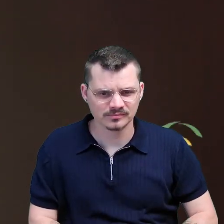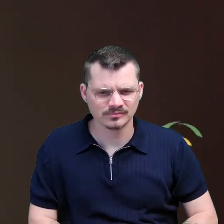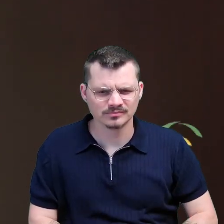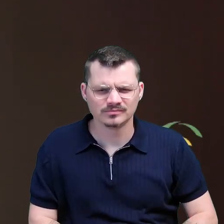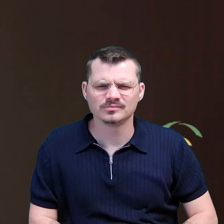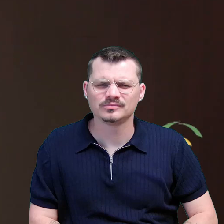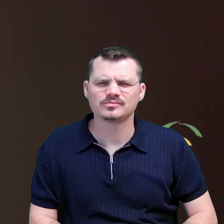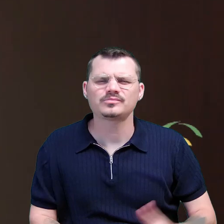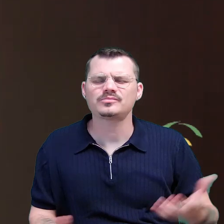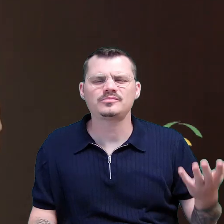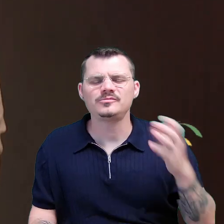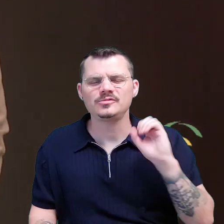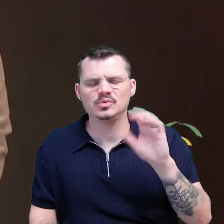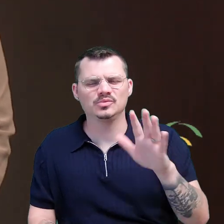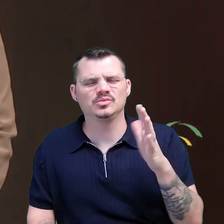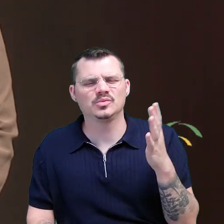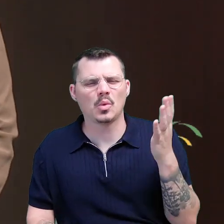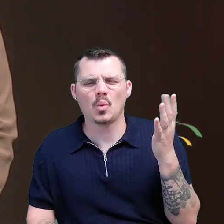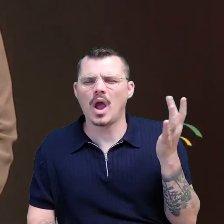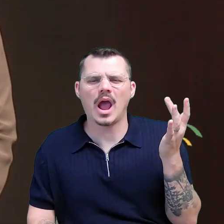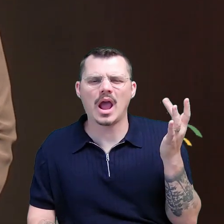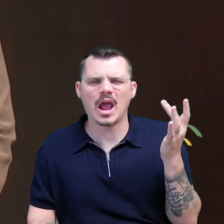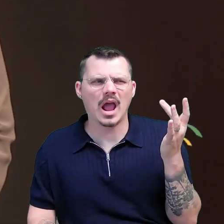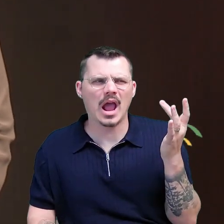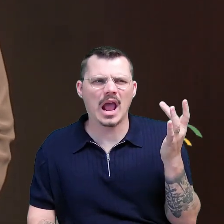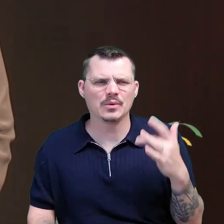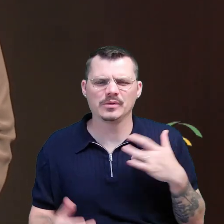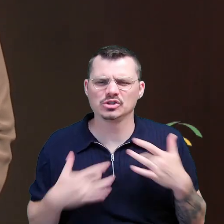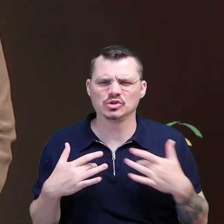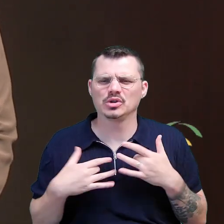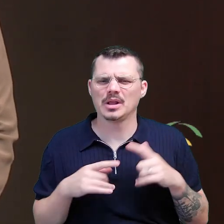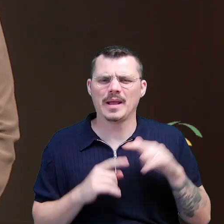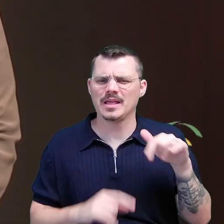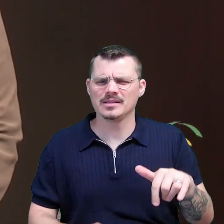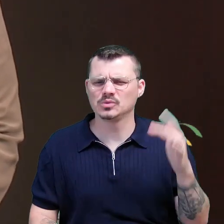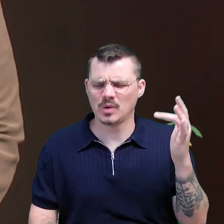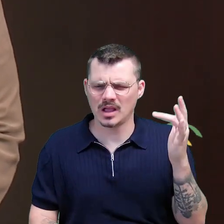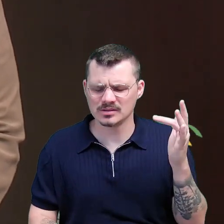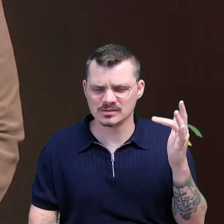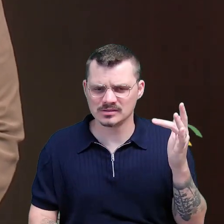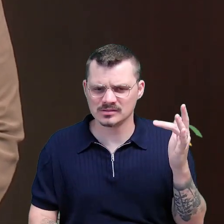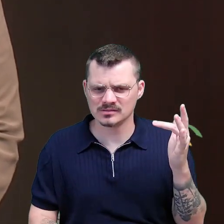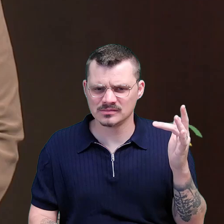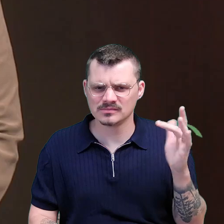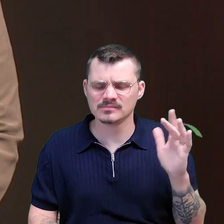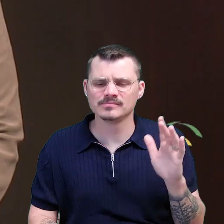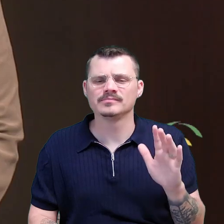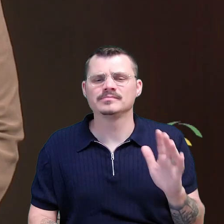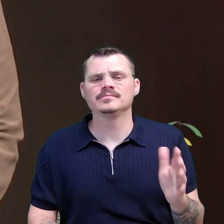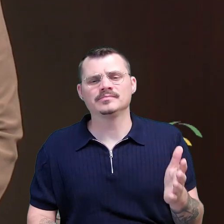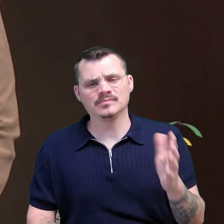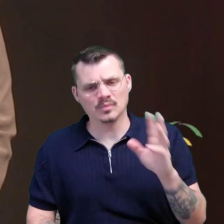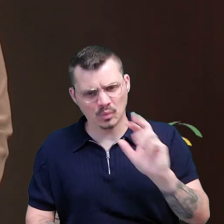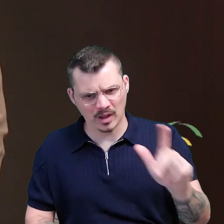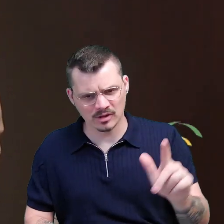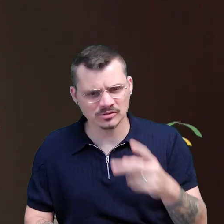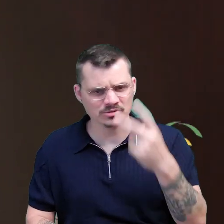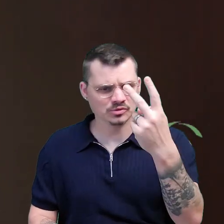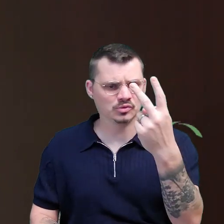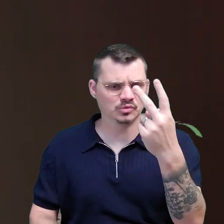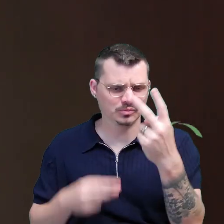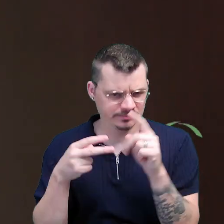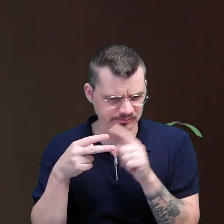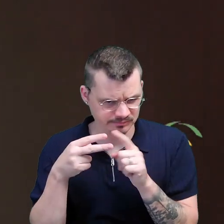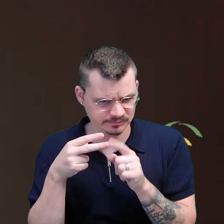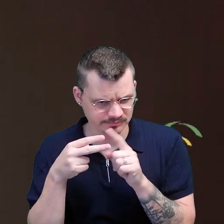And why get so concerned about this? Well, two things.